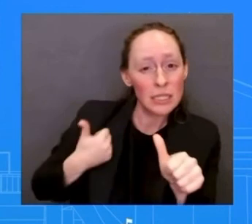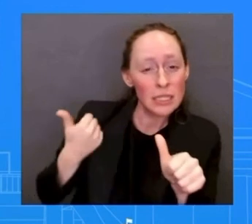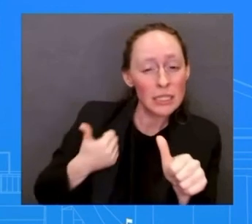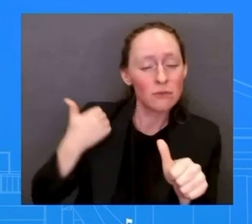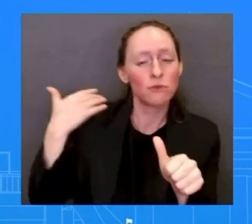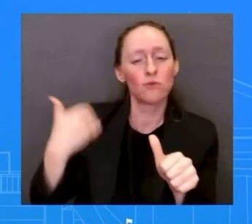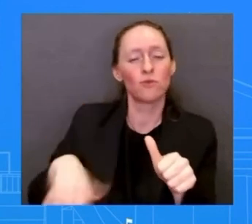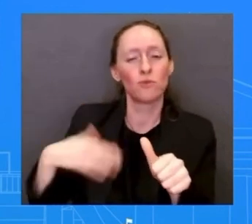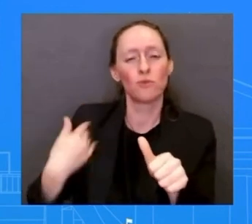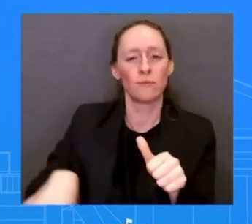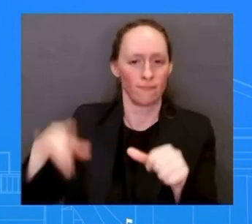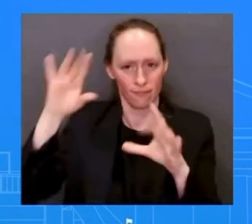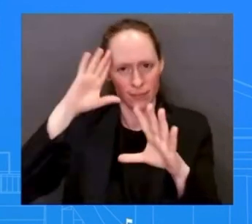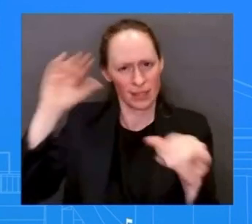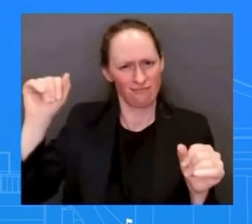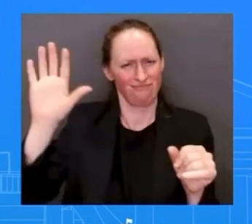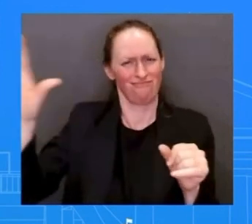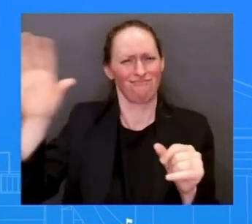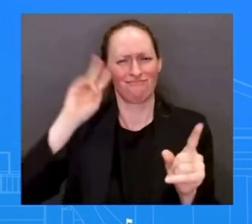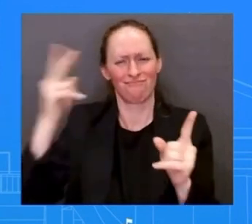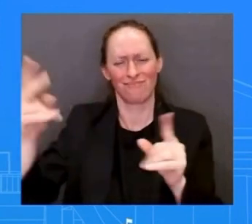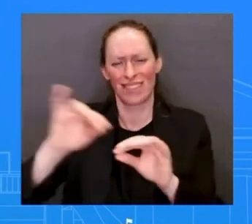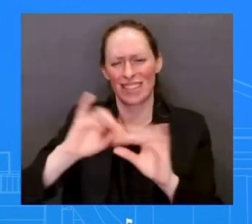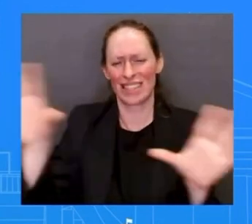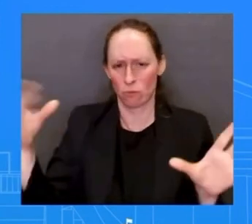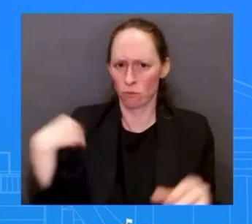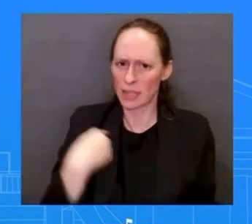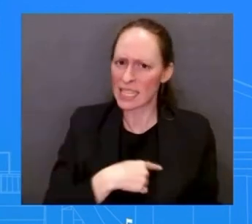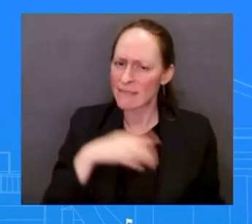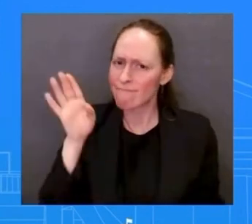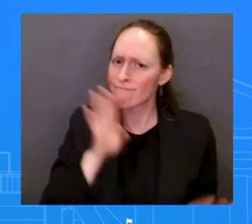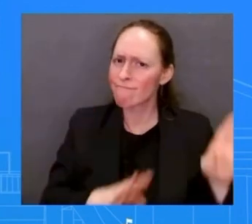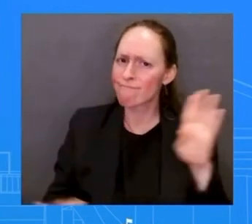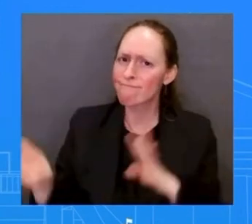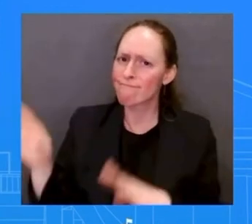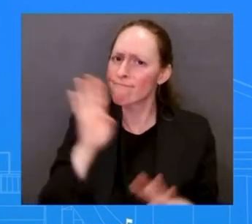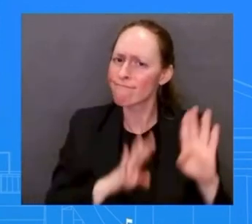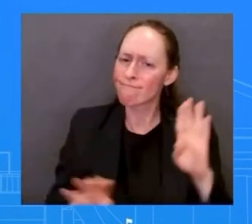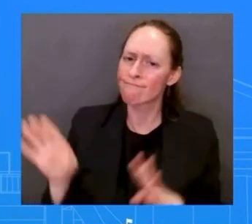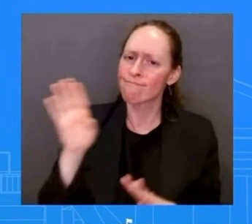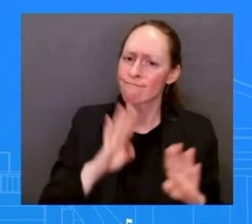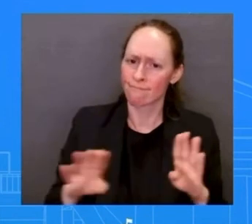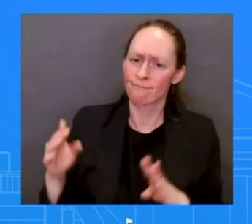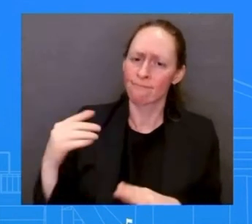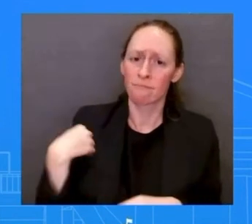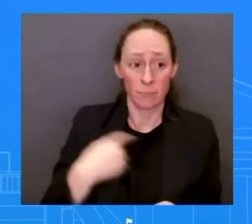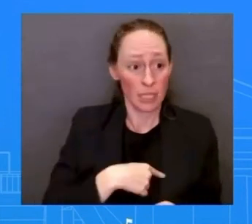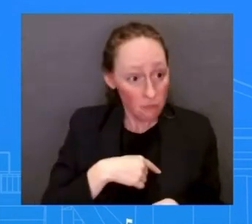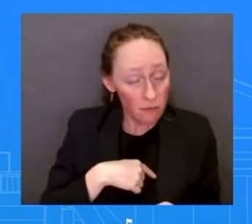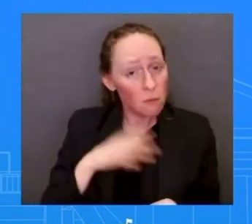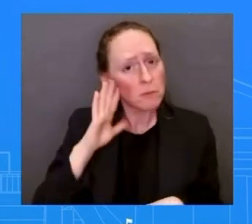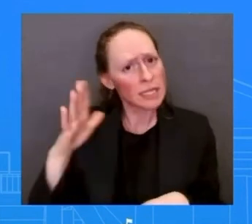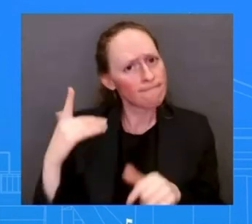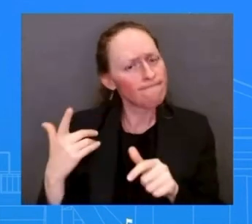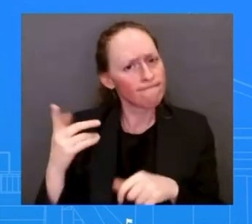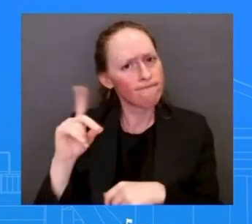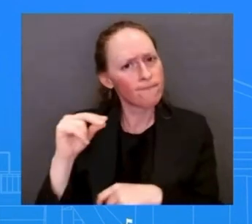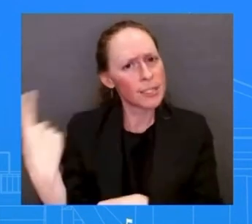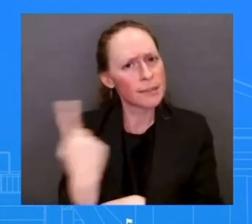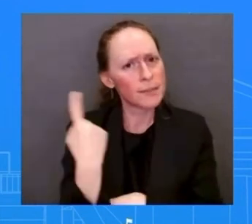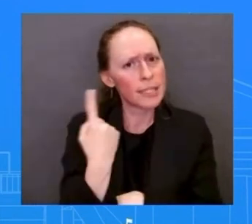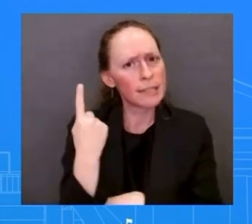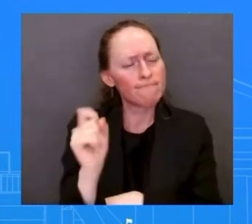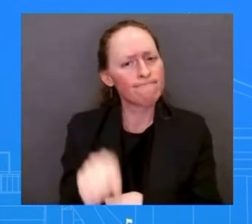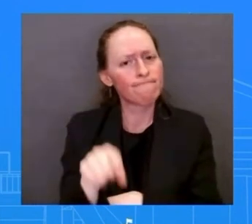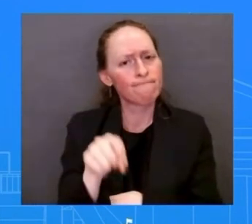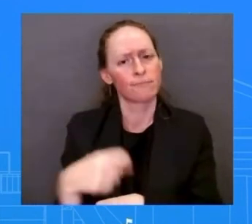our concerns, and we're certainly going to call it out. I said very clearly that we're going to continue to push for the Equality Act, which